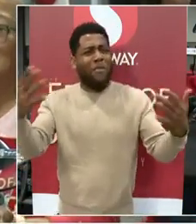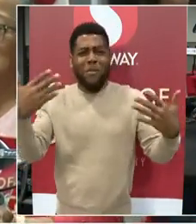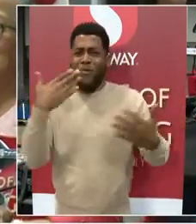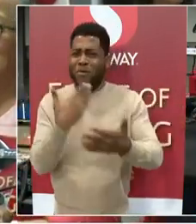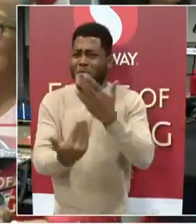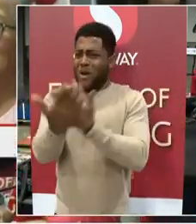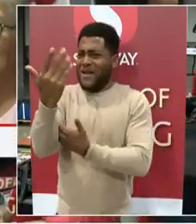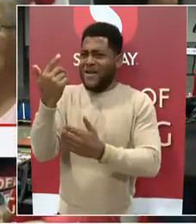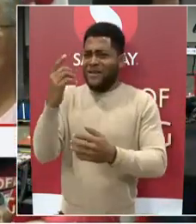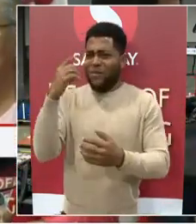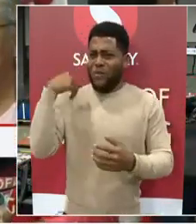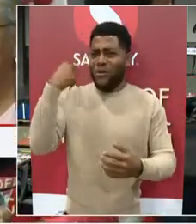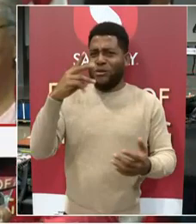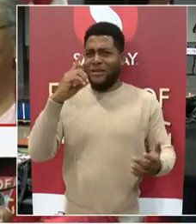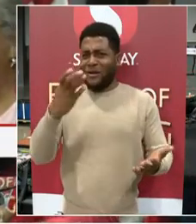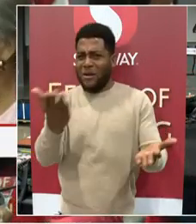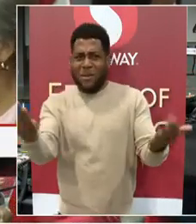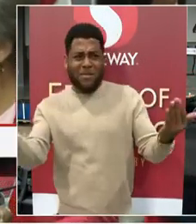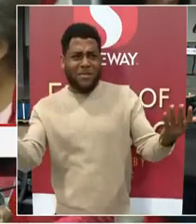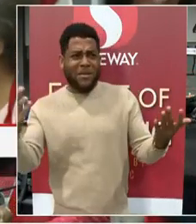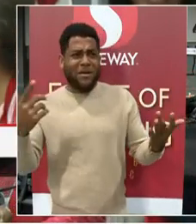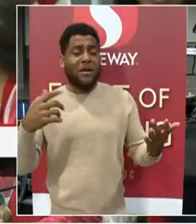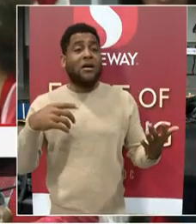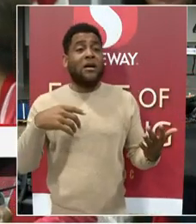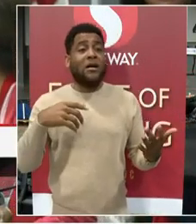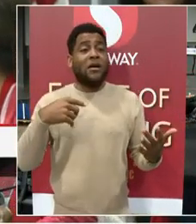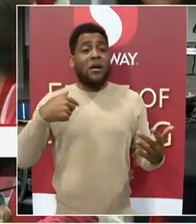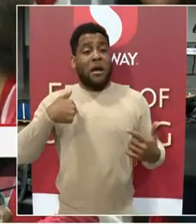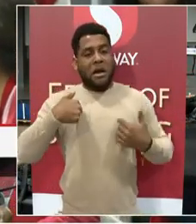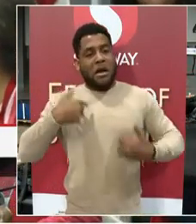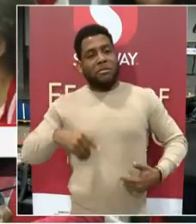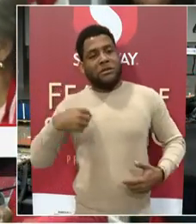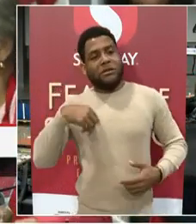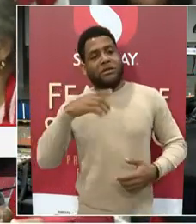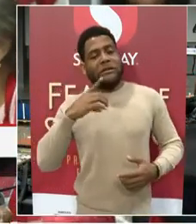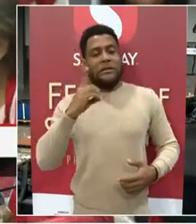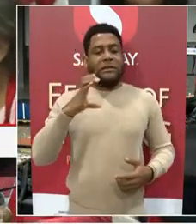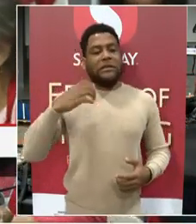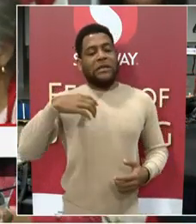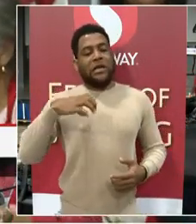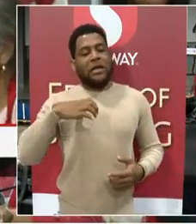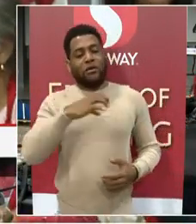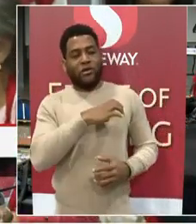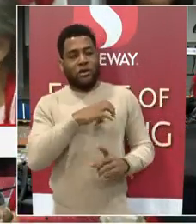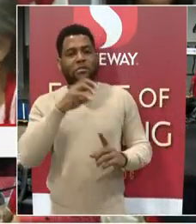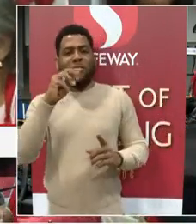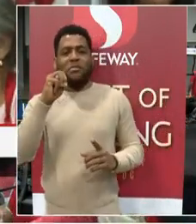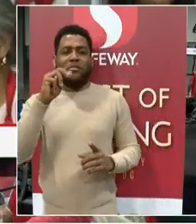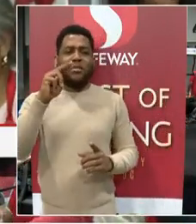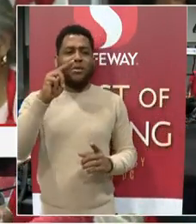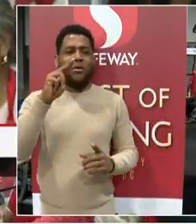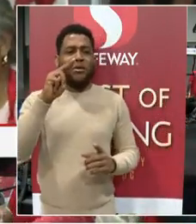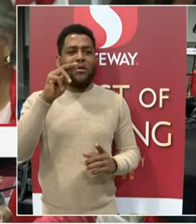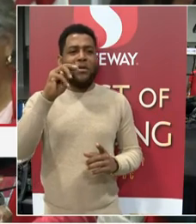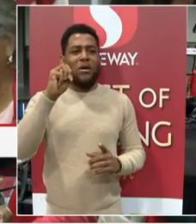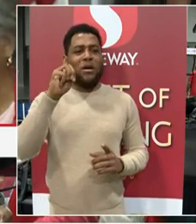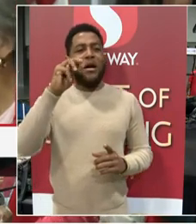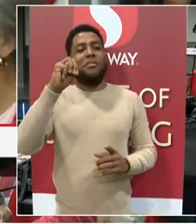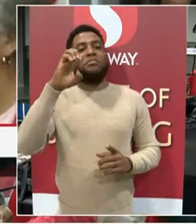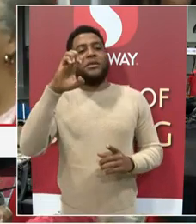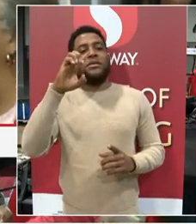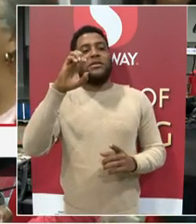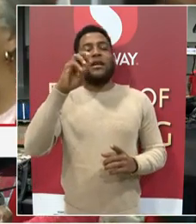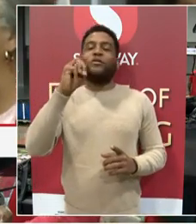I'm Councilmember Kenya McDuffie. I'm an at-large council member on the District of Columbia's council. And I'm so delighted to be here with